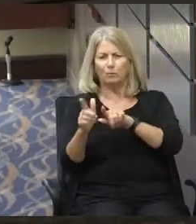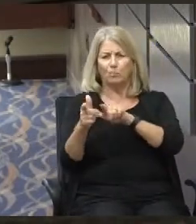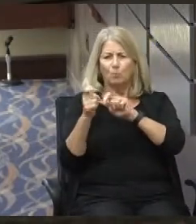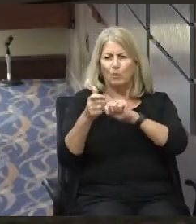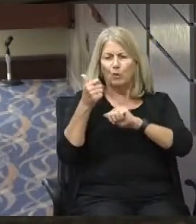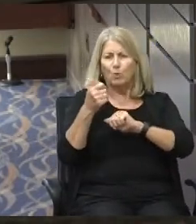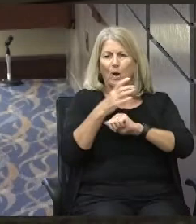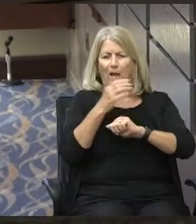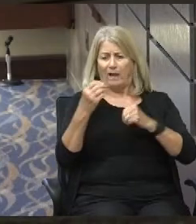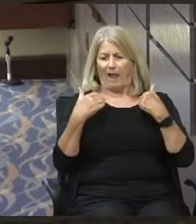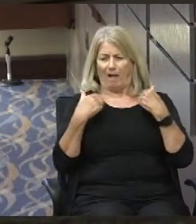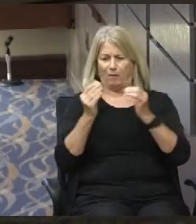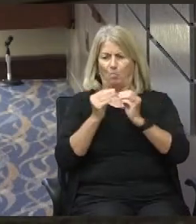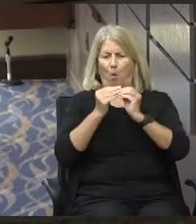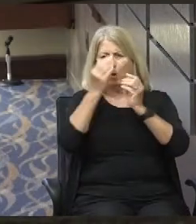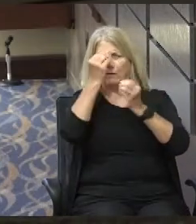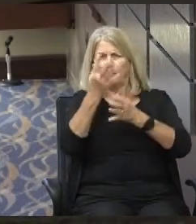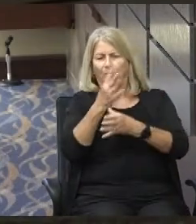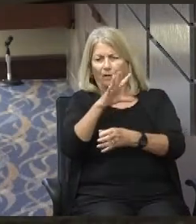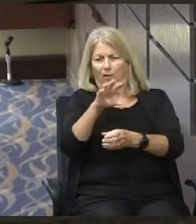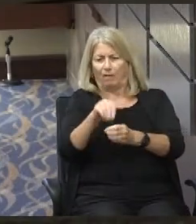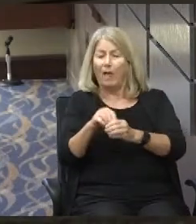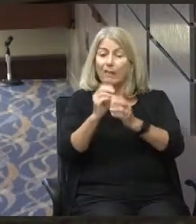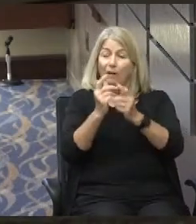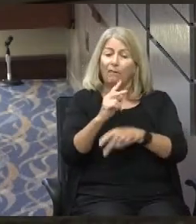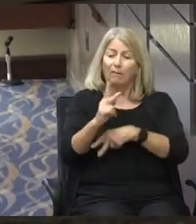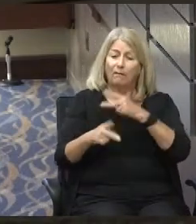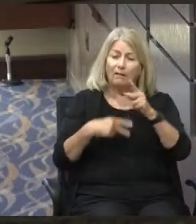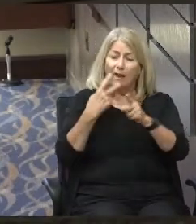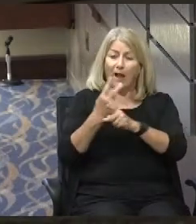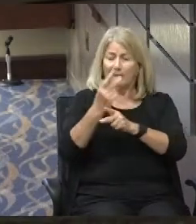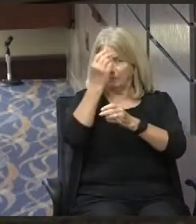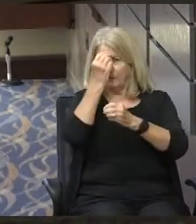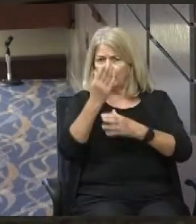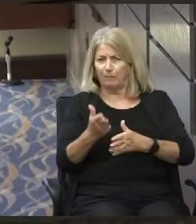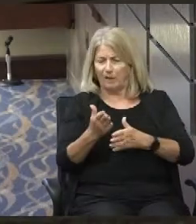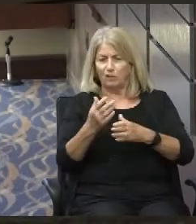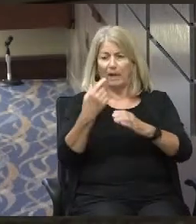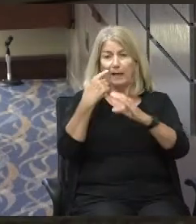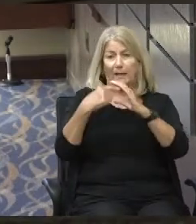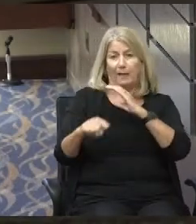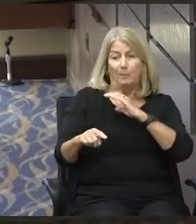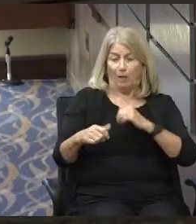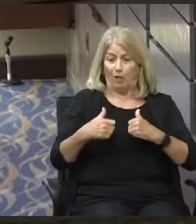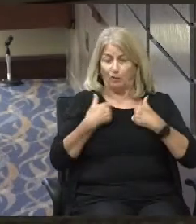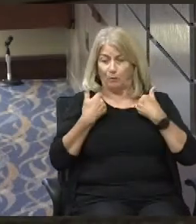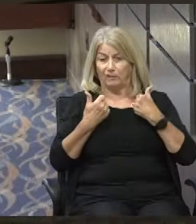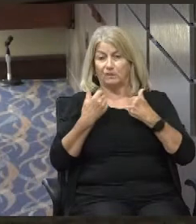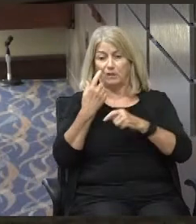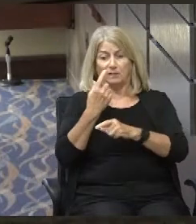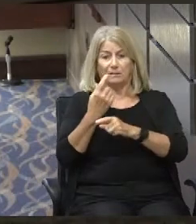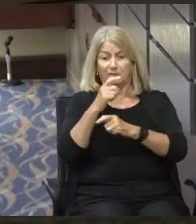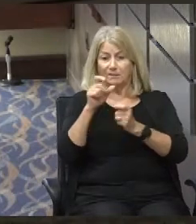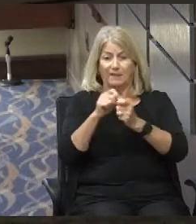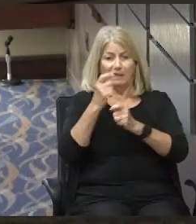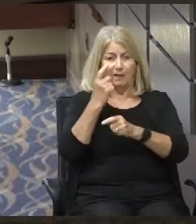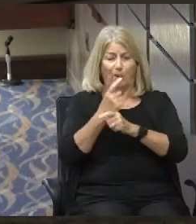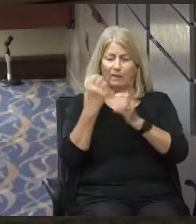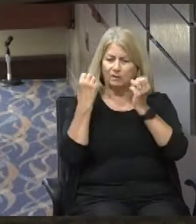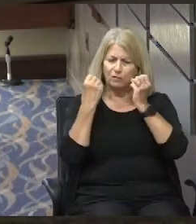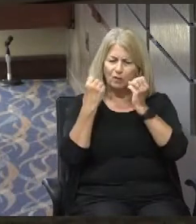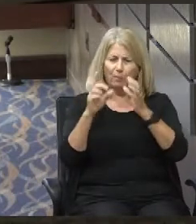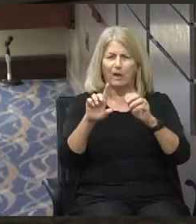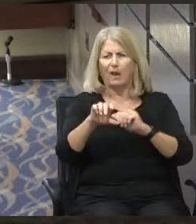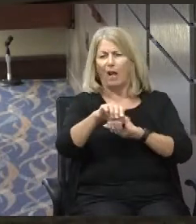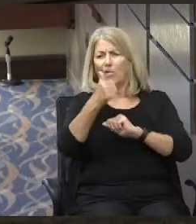have more information, the type of information that we look for, like that email address is exactly right, and so many other areas.